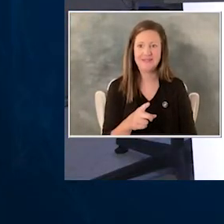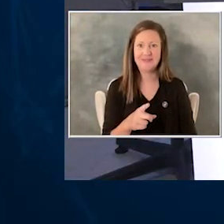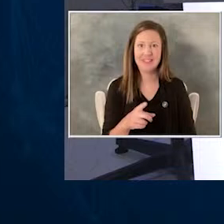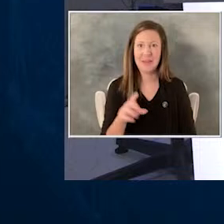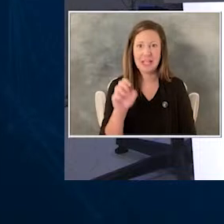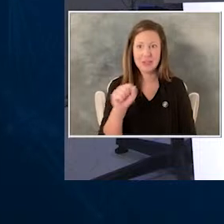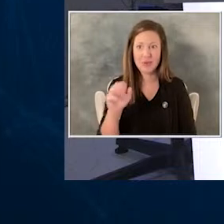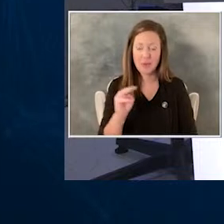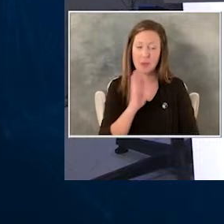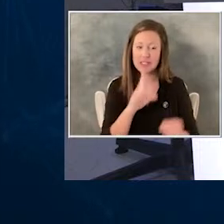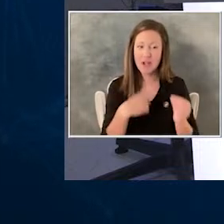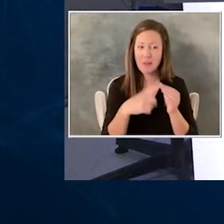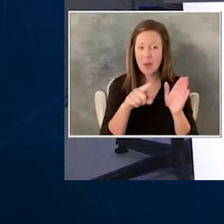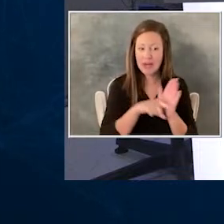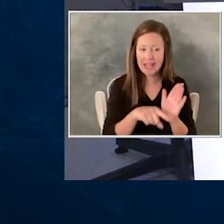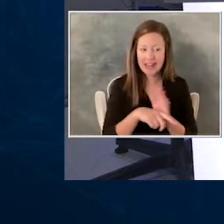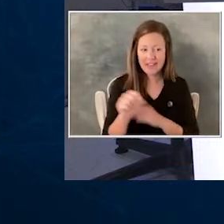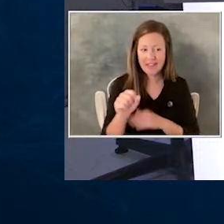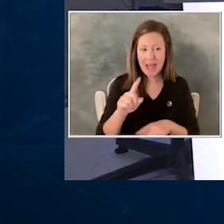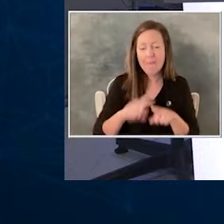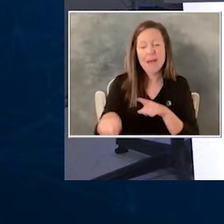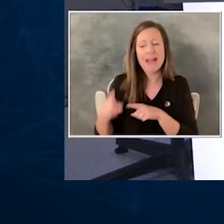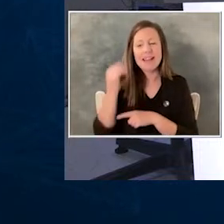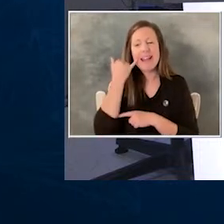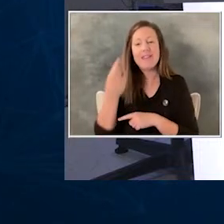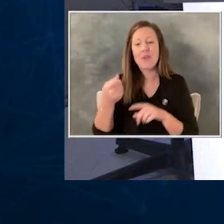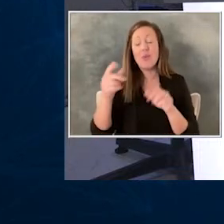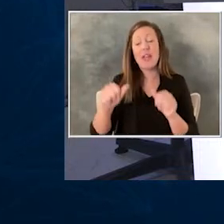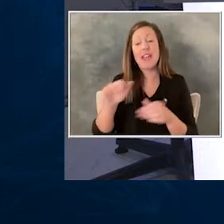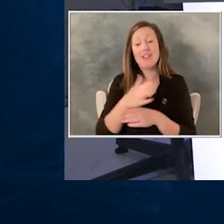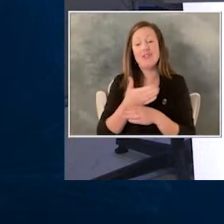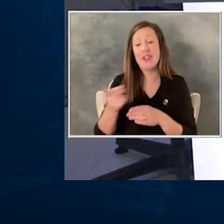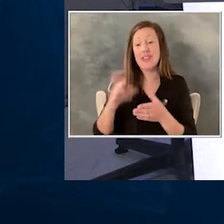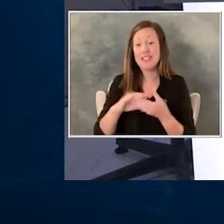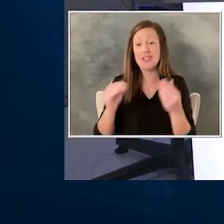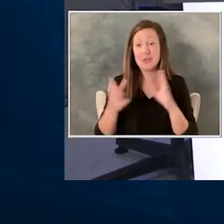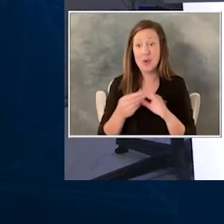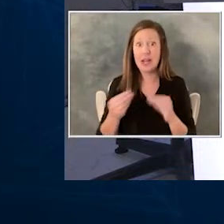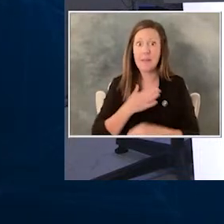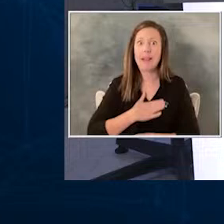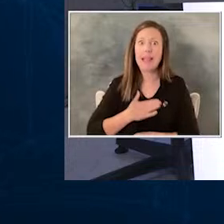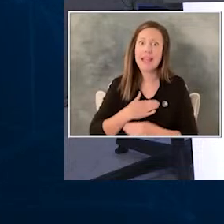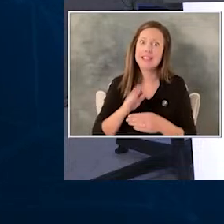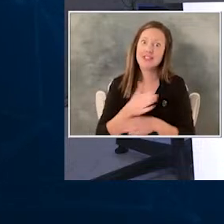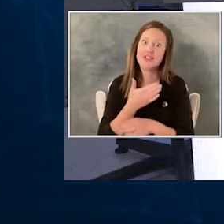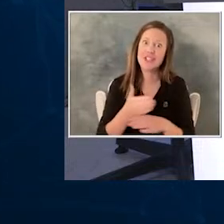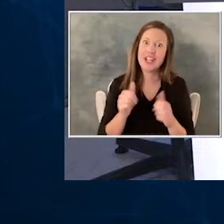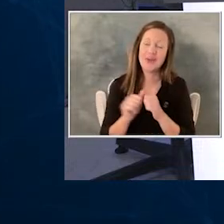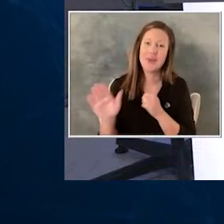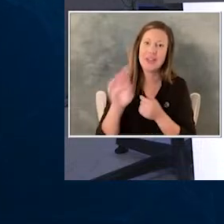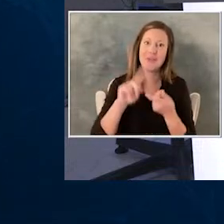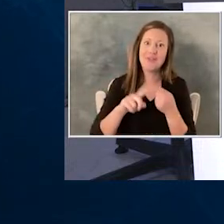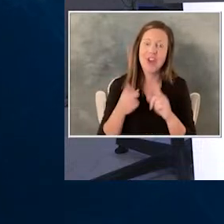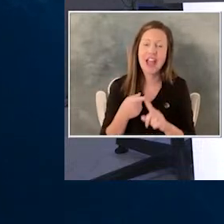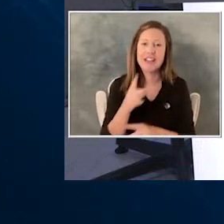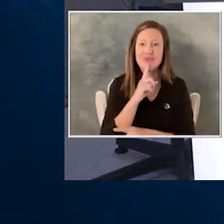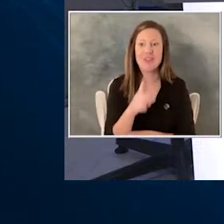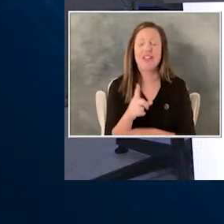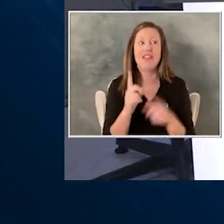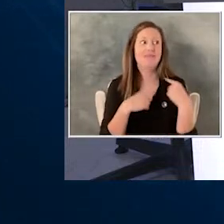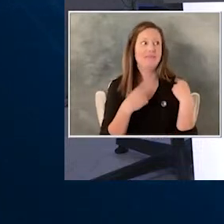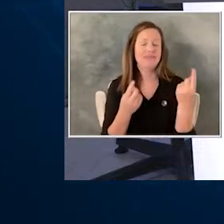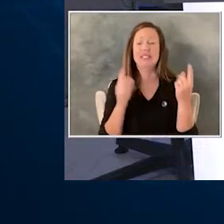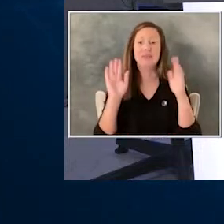but if you can share this story, our viewers, if you're watching right now, please share this episode with your friends, because this has been remarkable. And